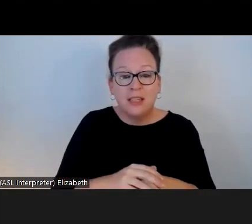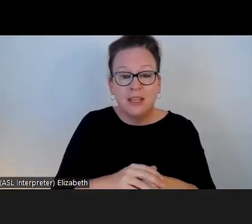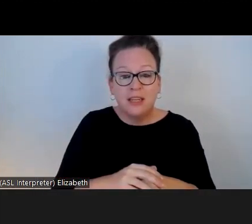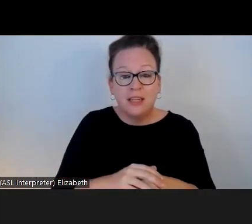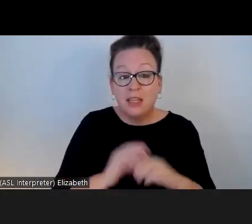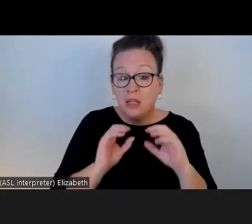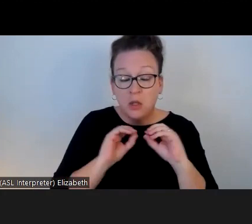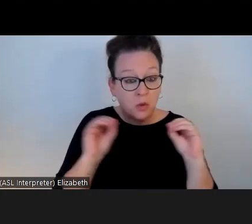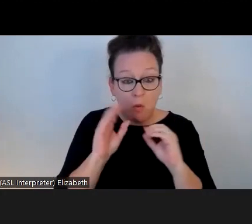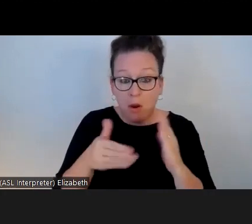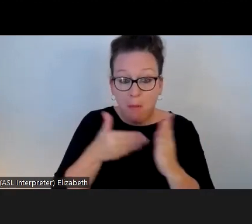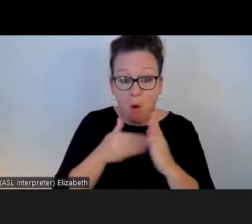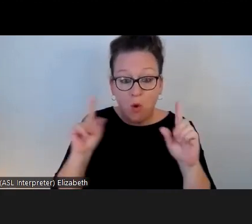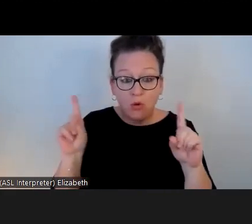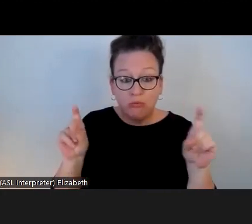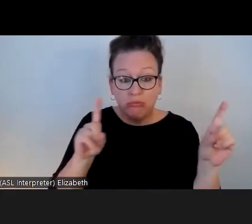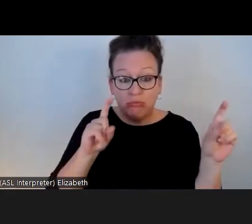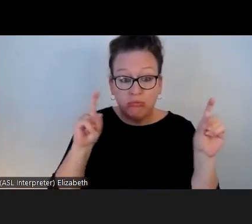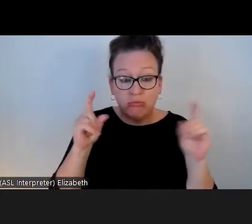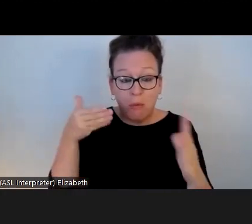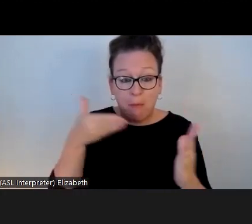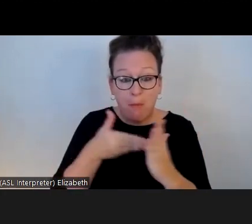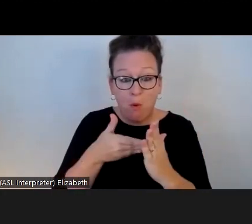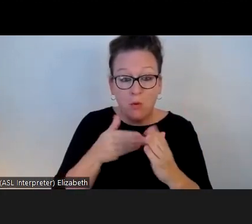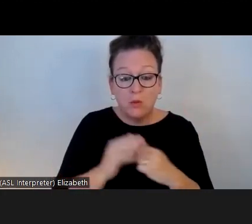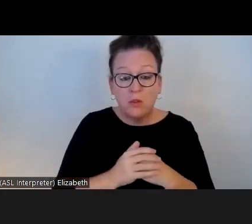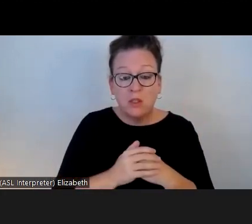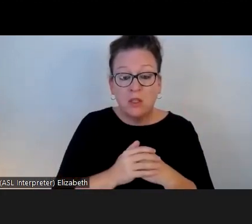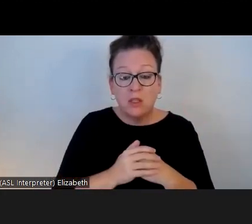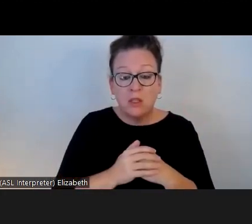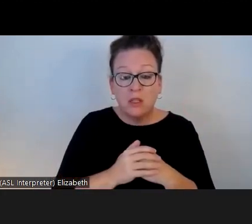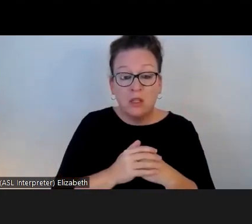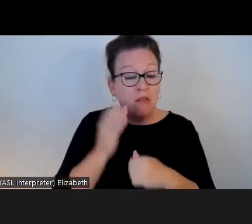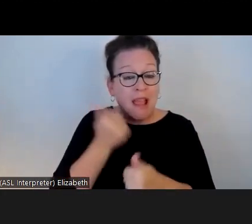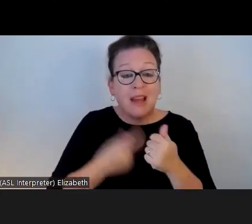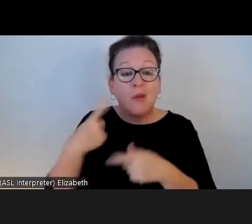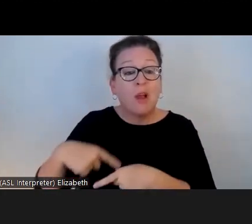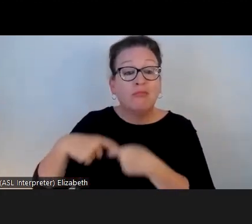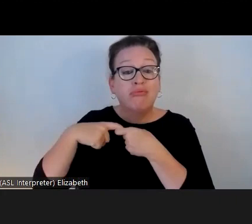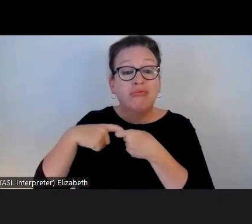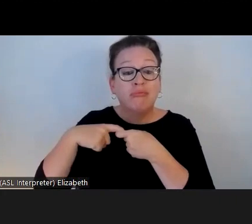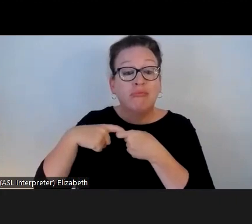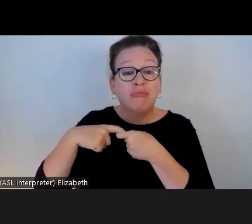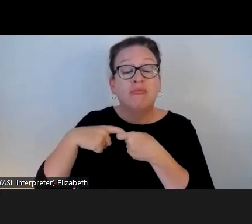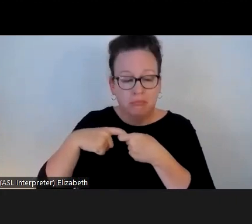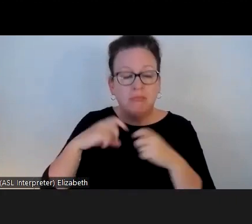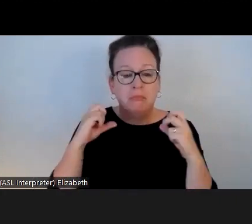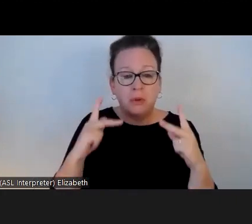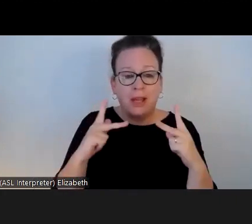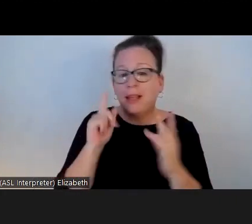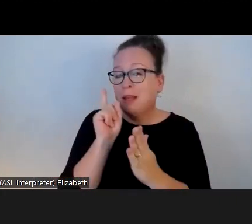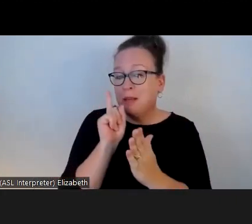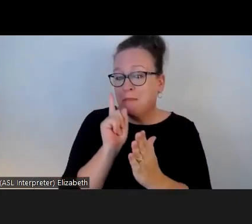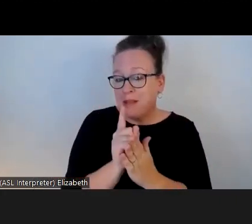no one opposed? Anyone opposed? Anyone abstained? So the